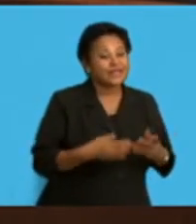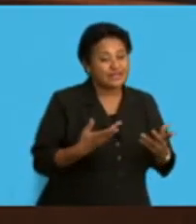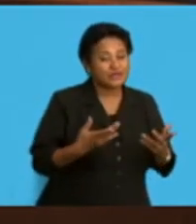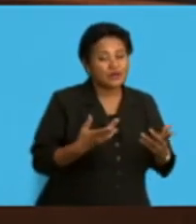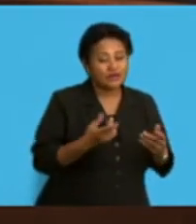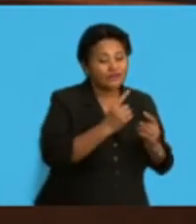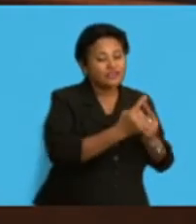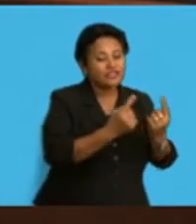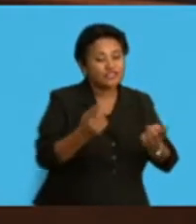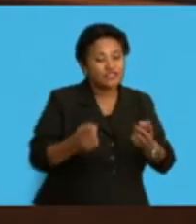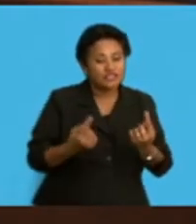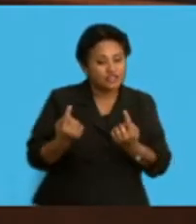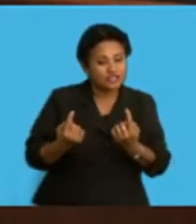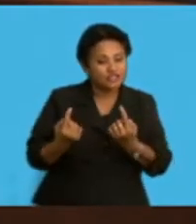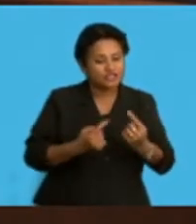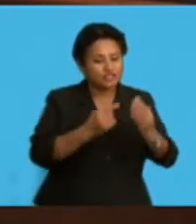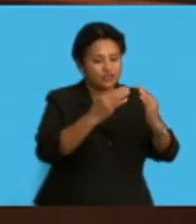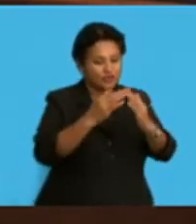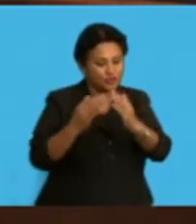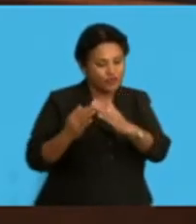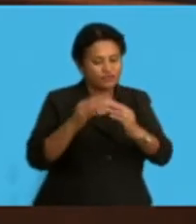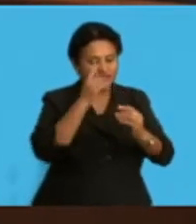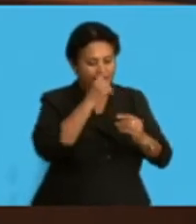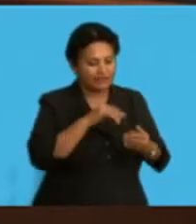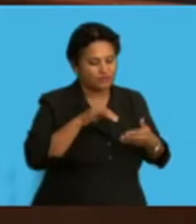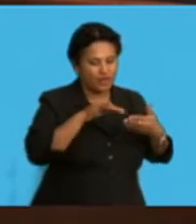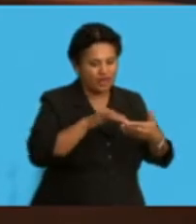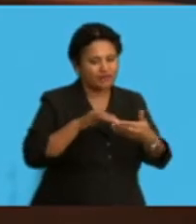every household's budget. However, Madam Speaker,